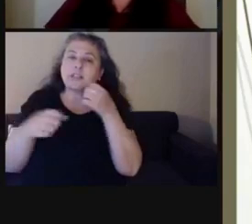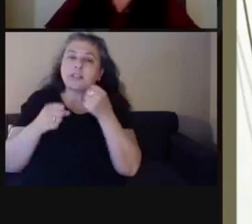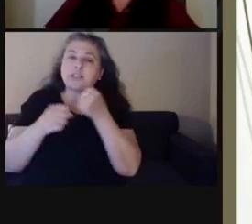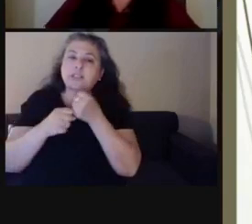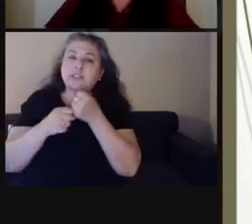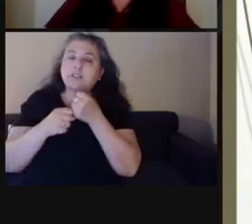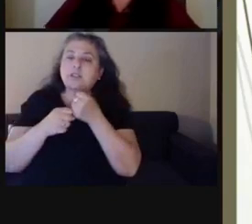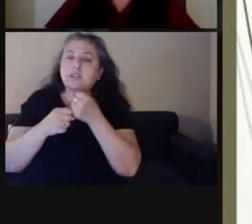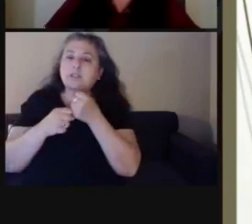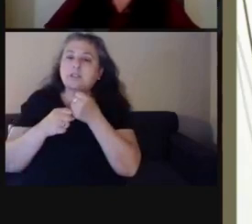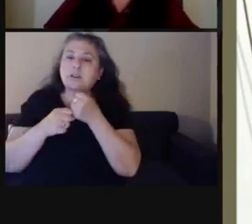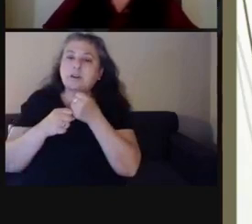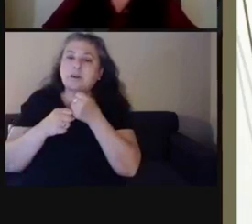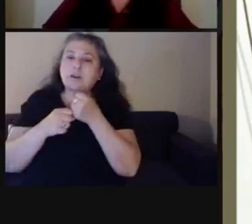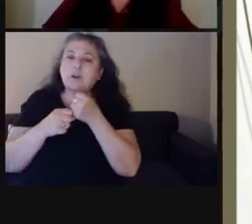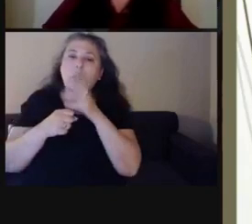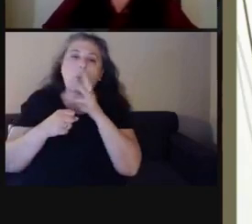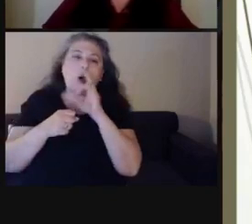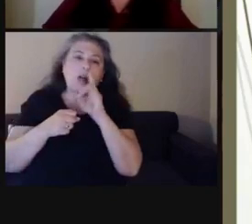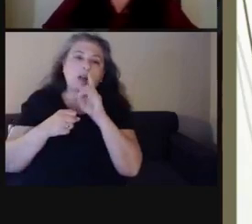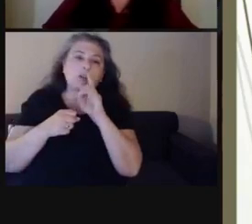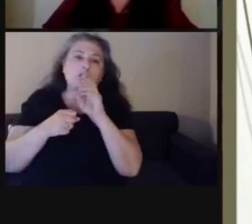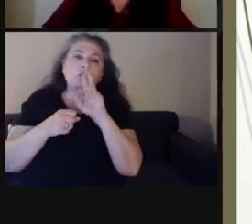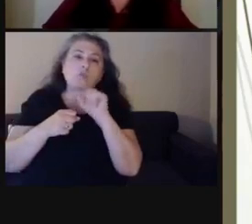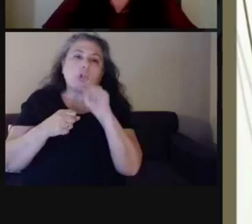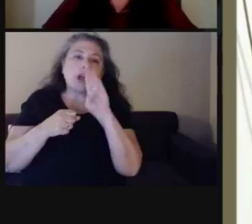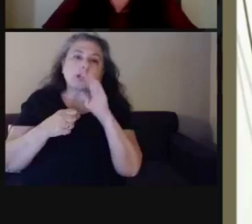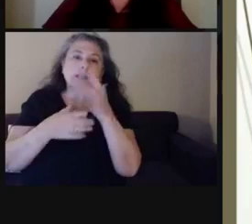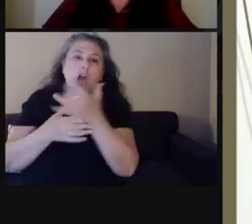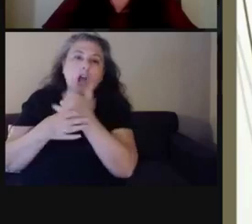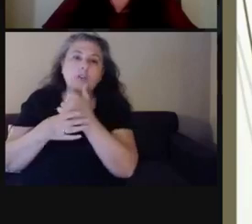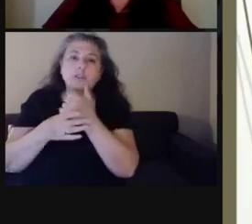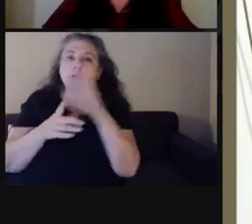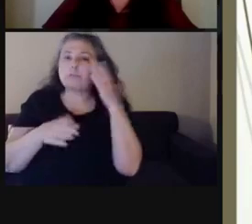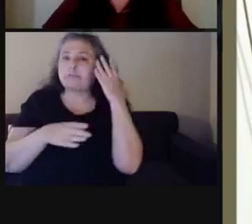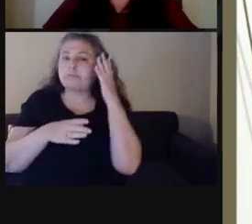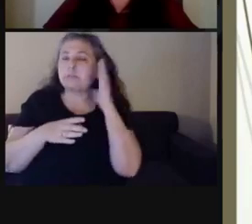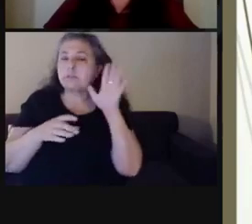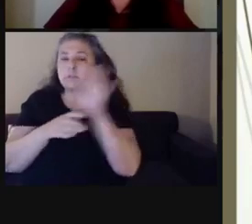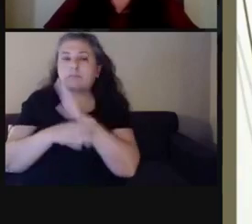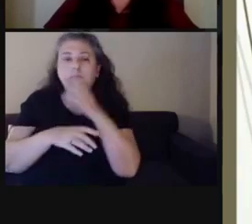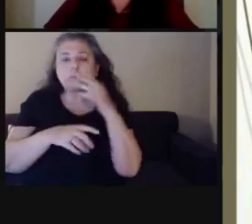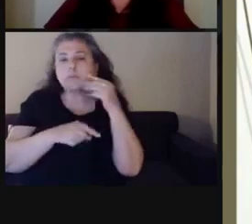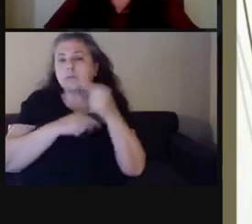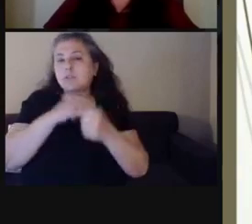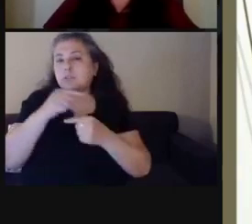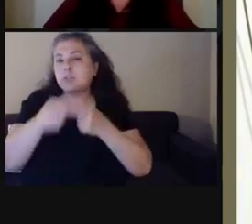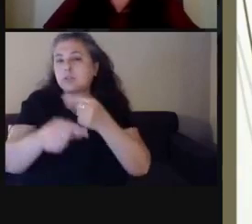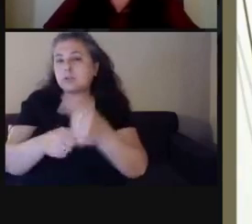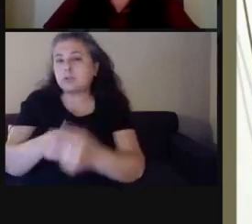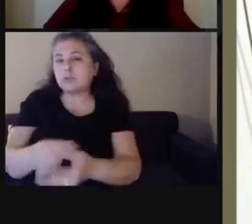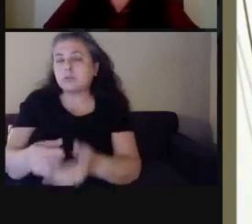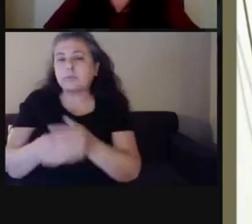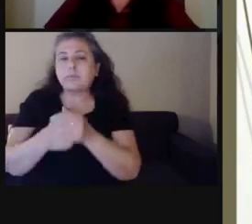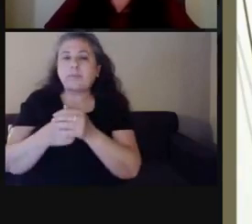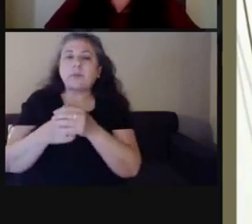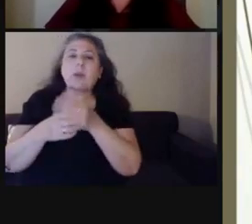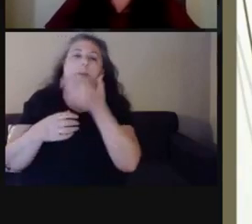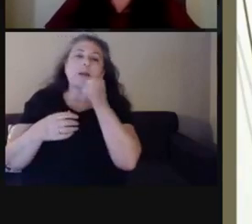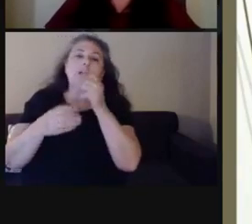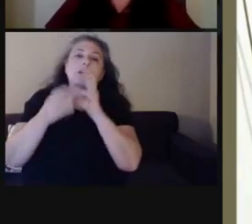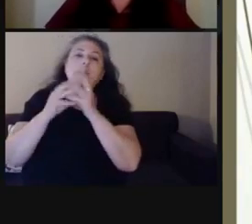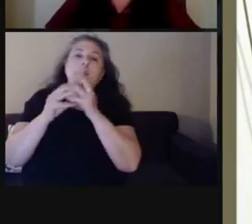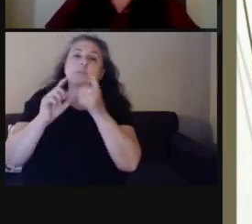worst wild rice harvest in history, and it was because of climate change. The